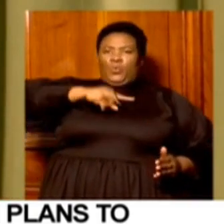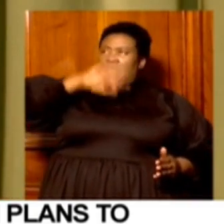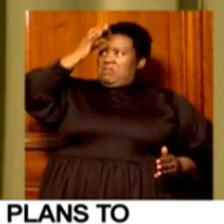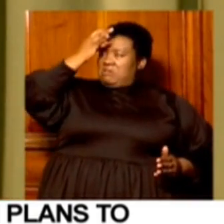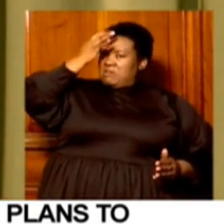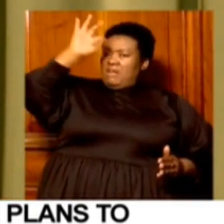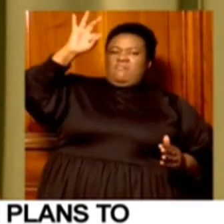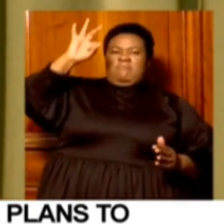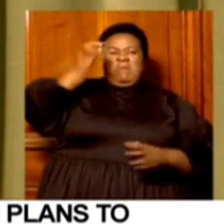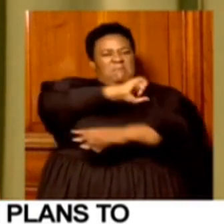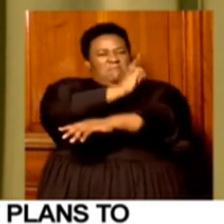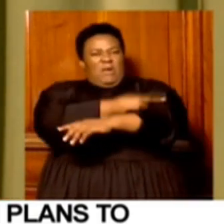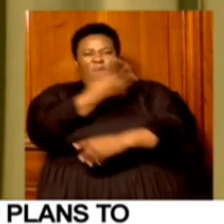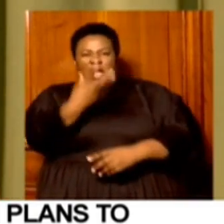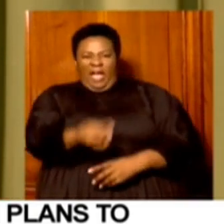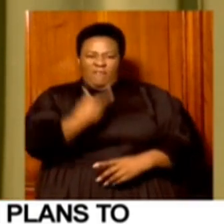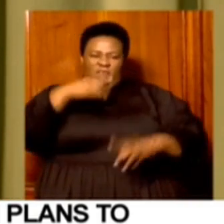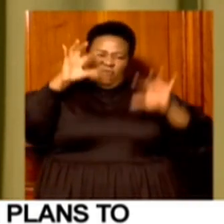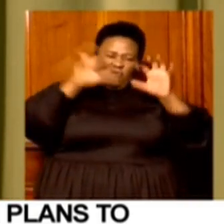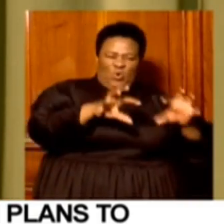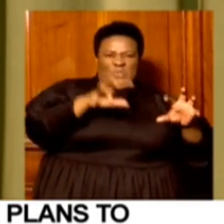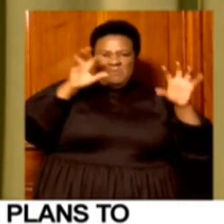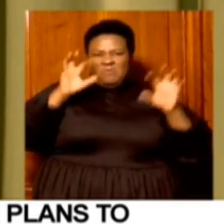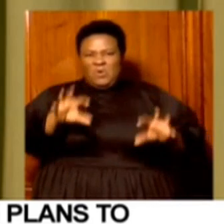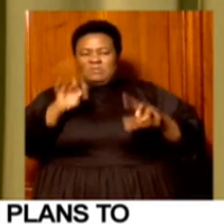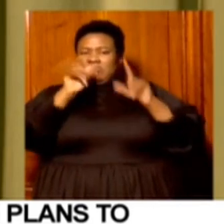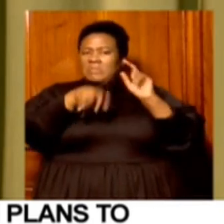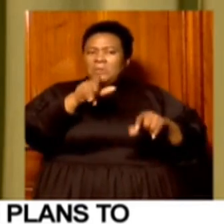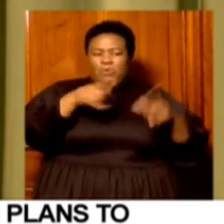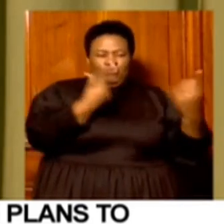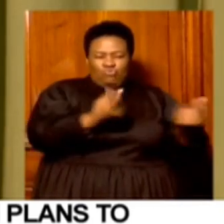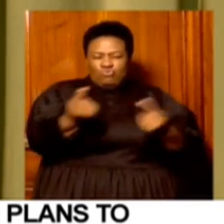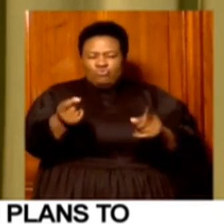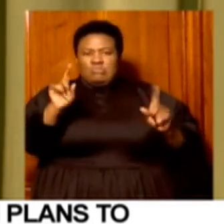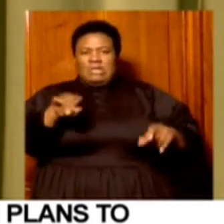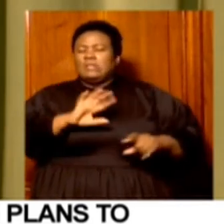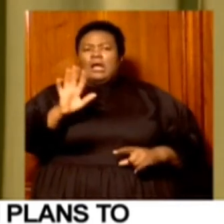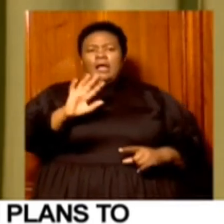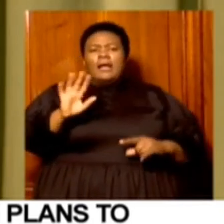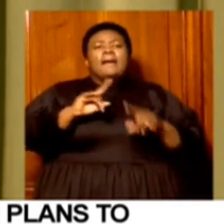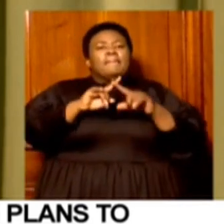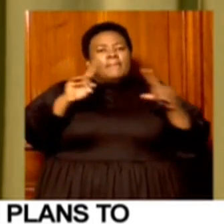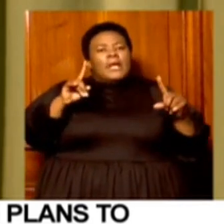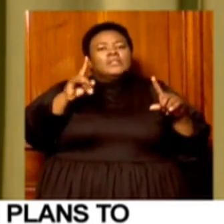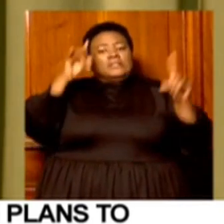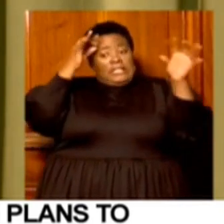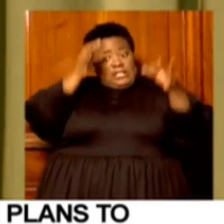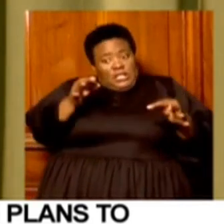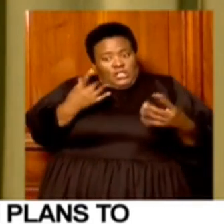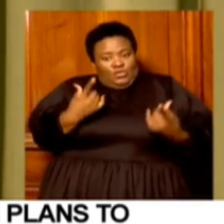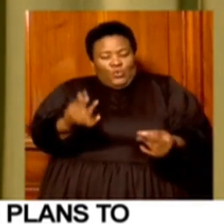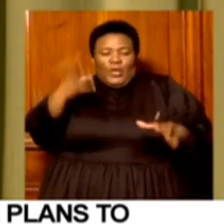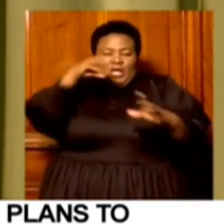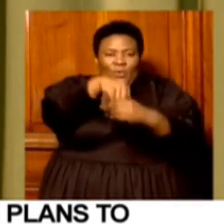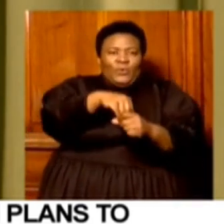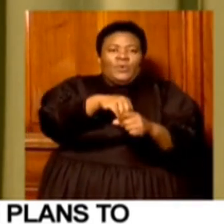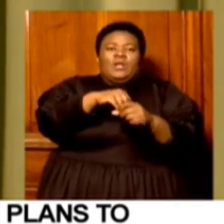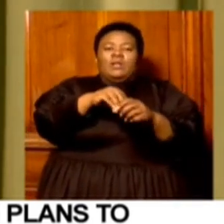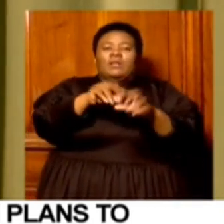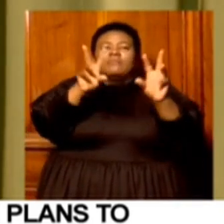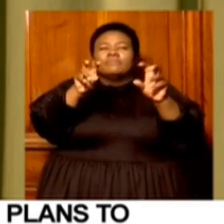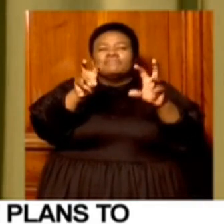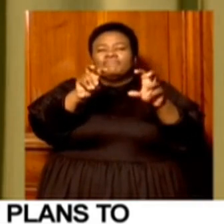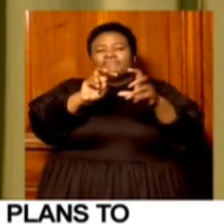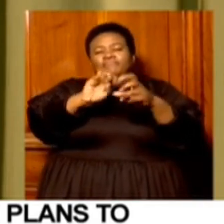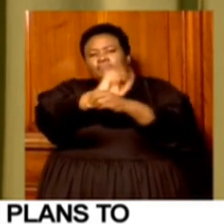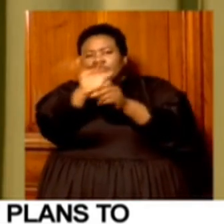state. We have taken decisions, including about COVID-19 and about the disaster management.